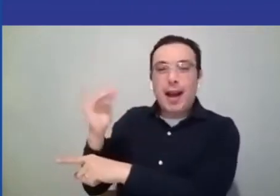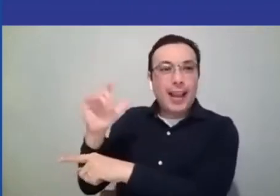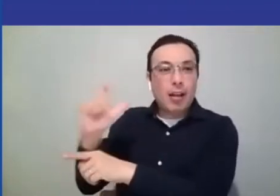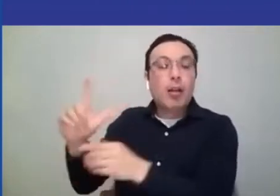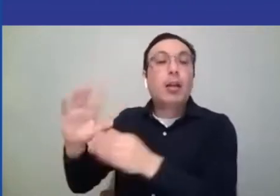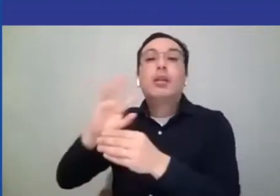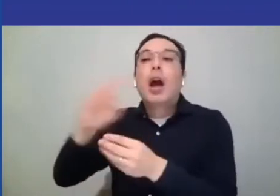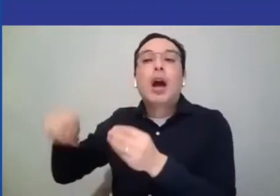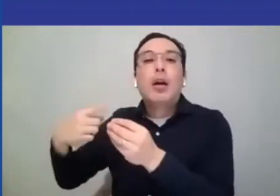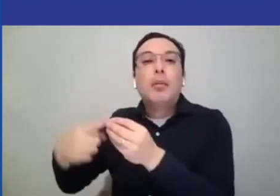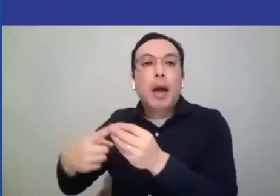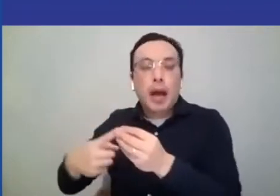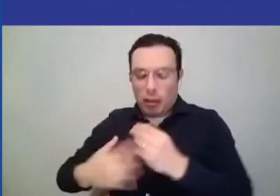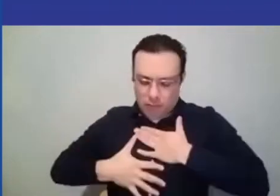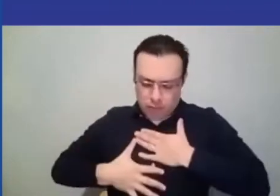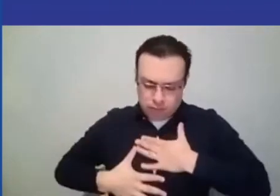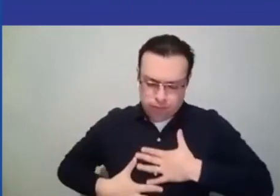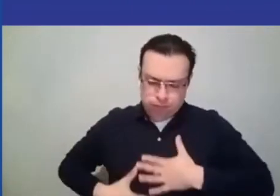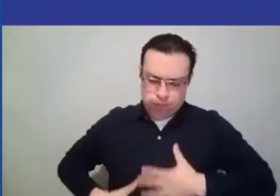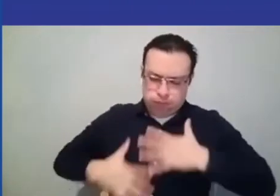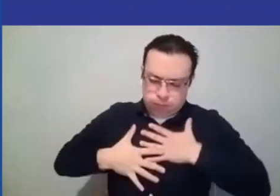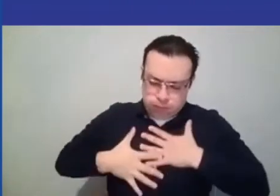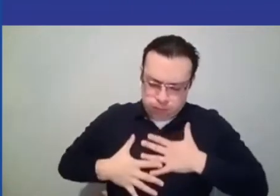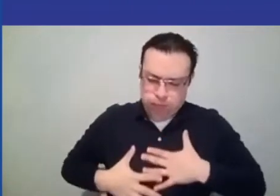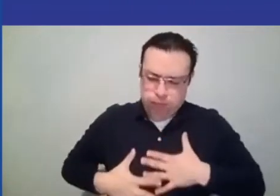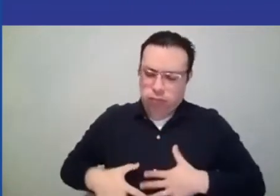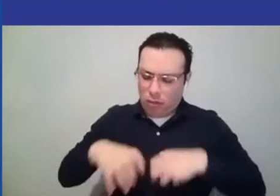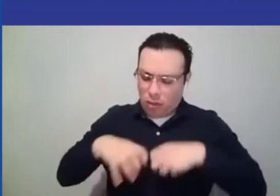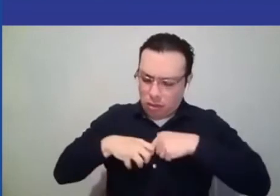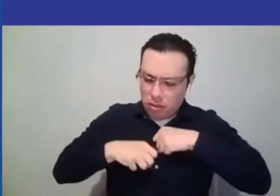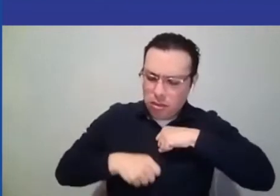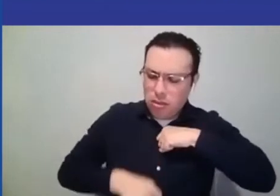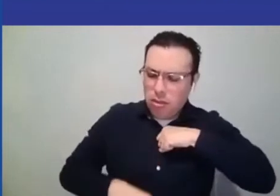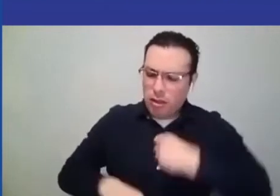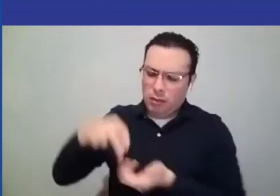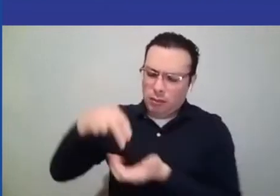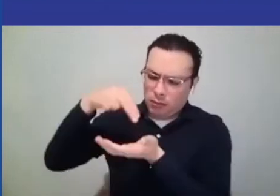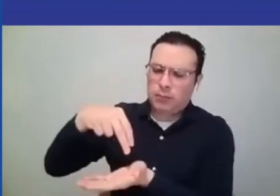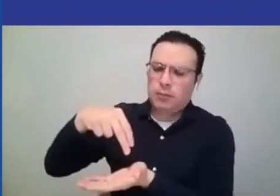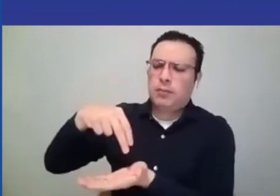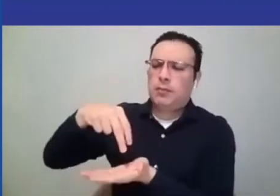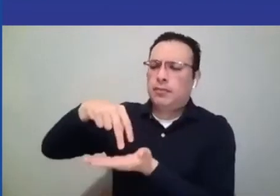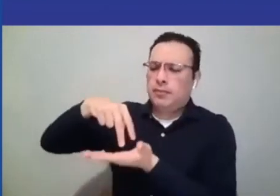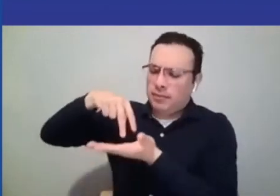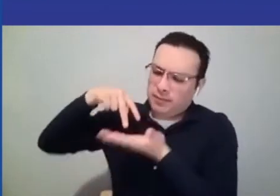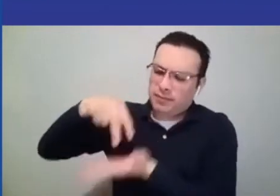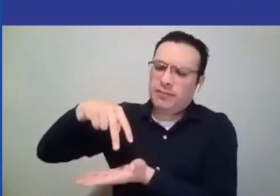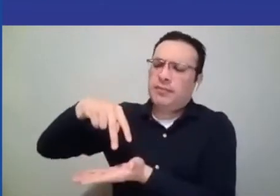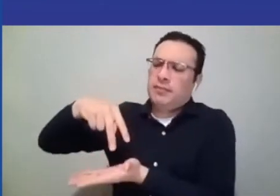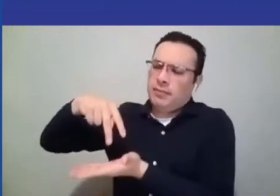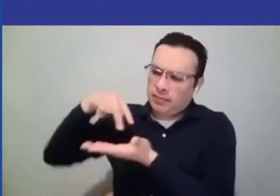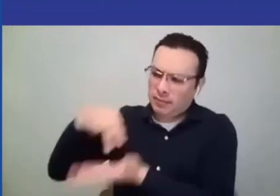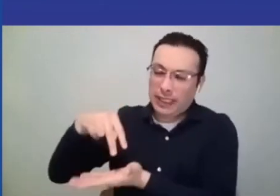Michael mentioned mourning. There are also dances of mourning, or is there some other